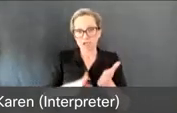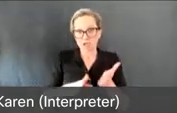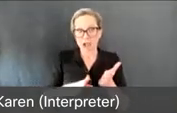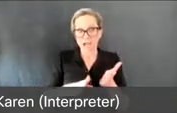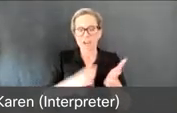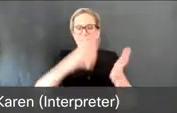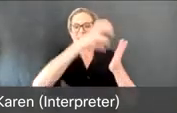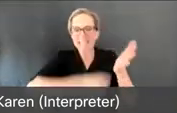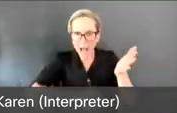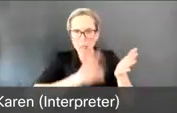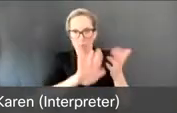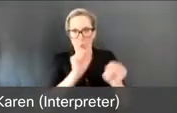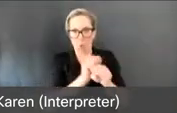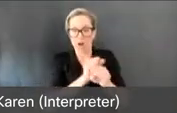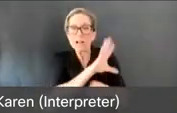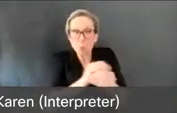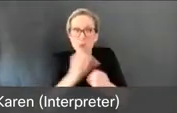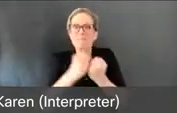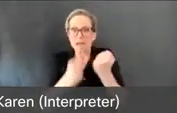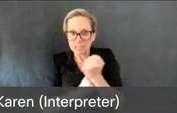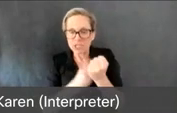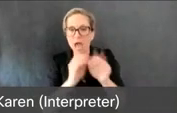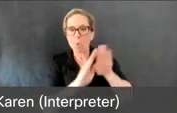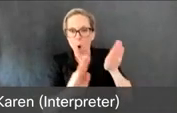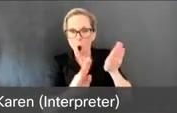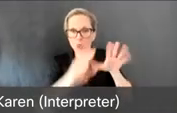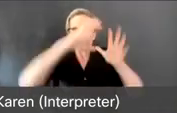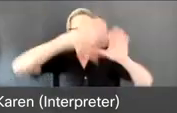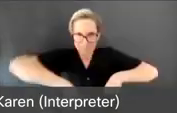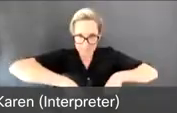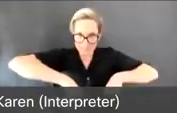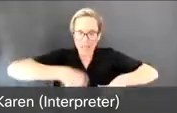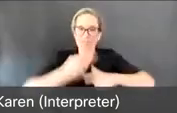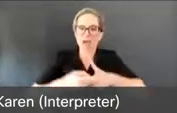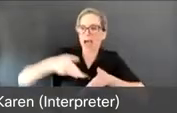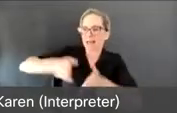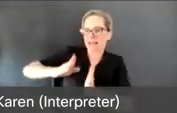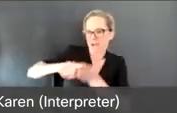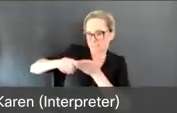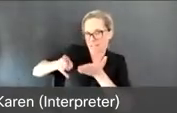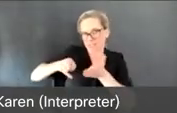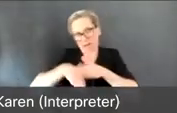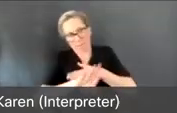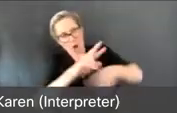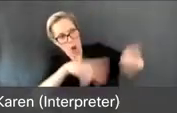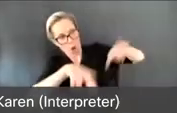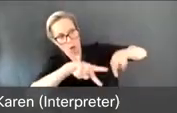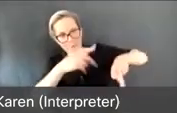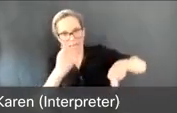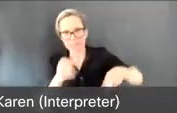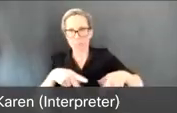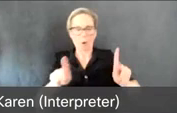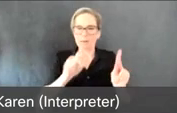work, including foundation and walls, to allow the inspection because the permit wasn't pulled in